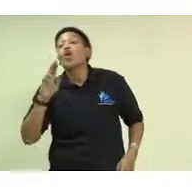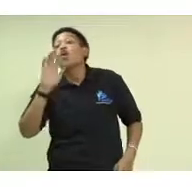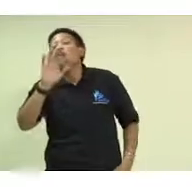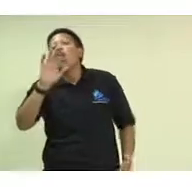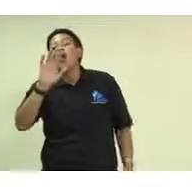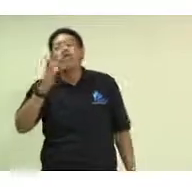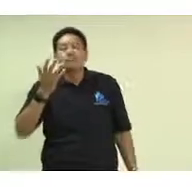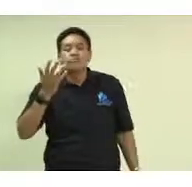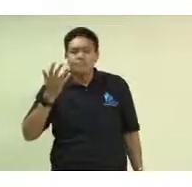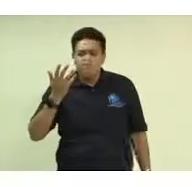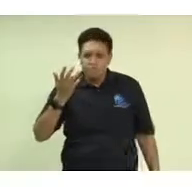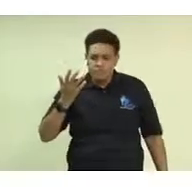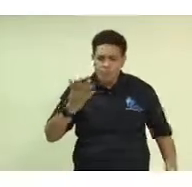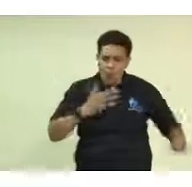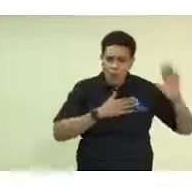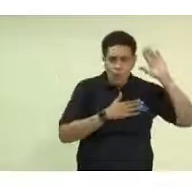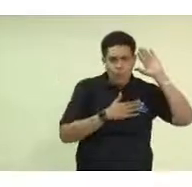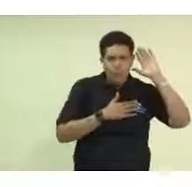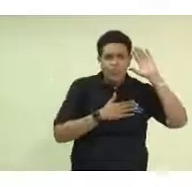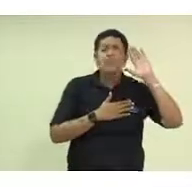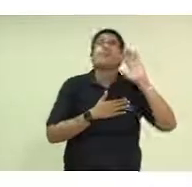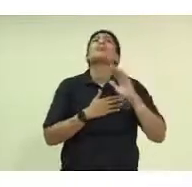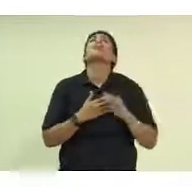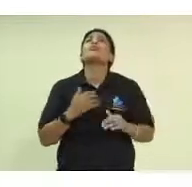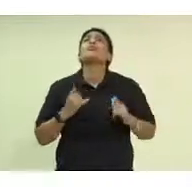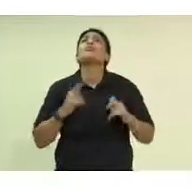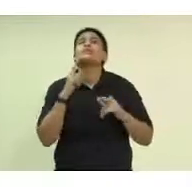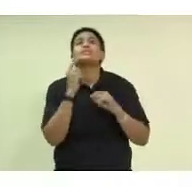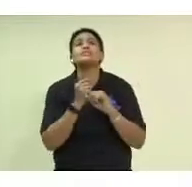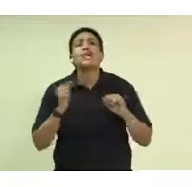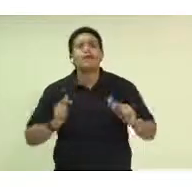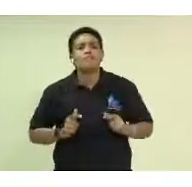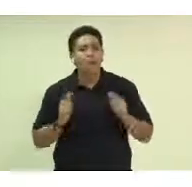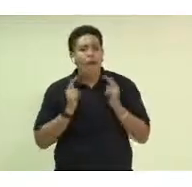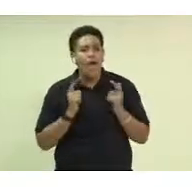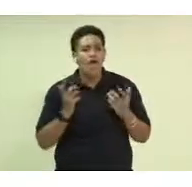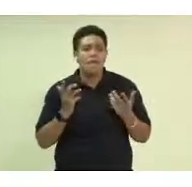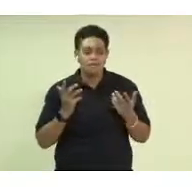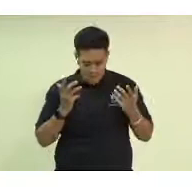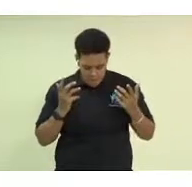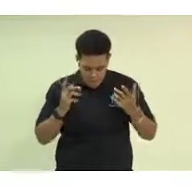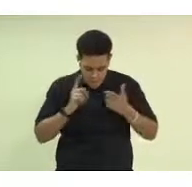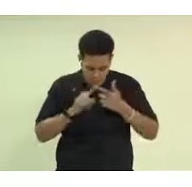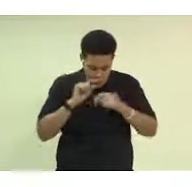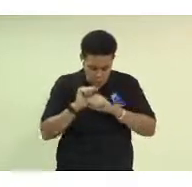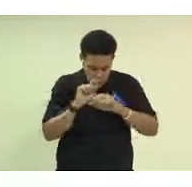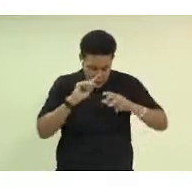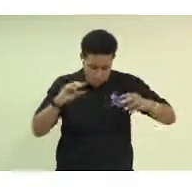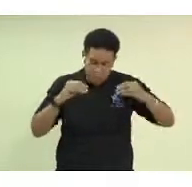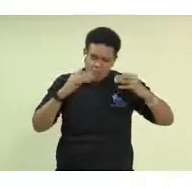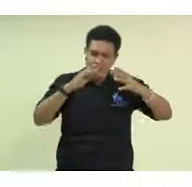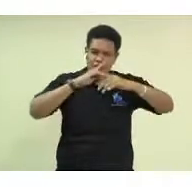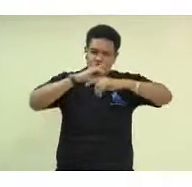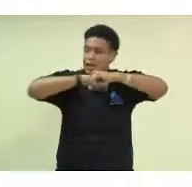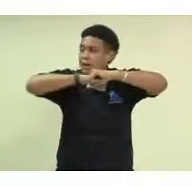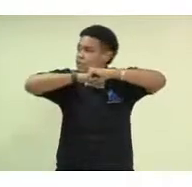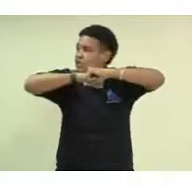your oath, which is to save lives and to provide